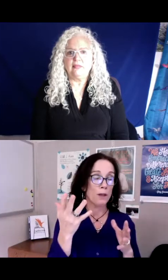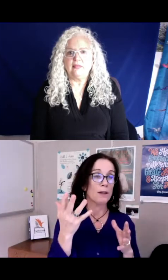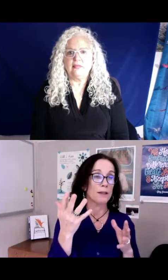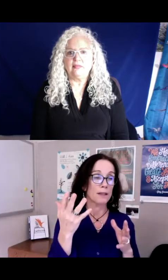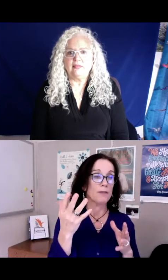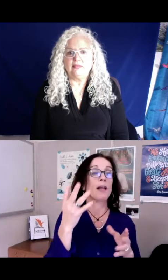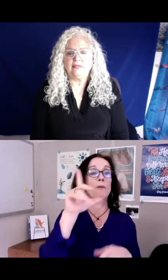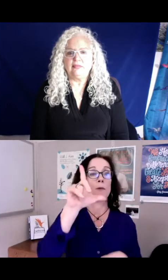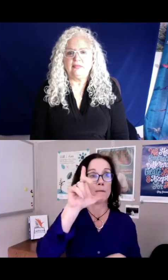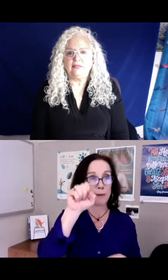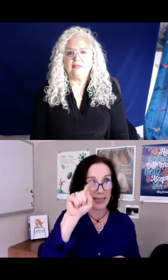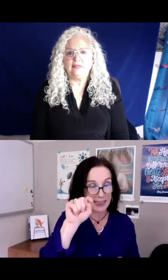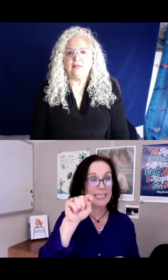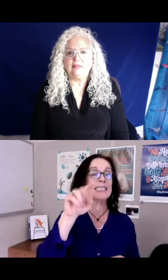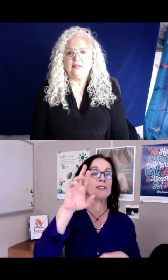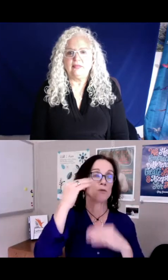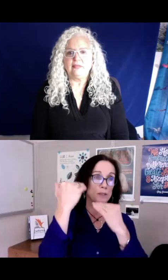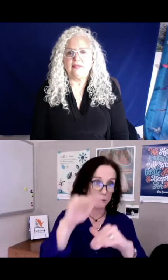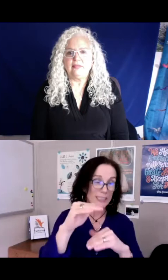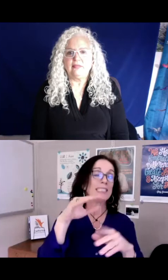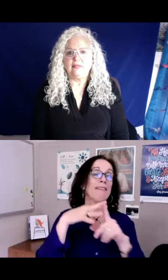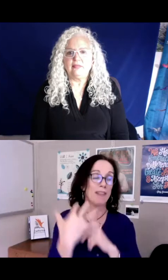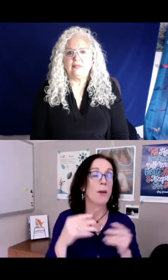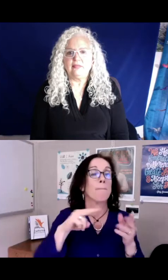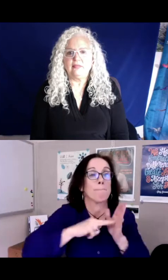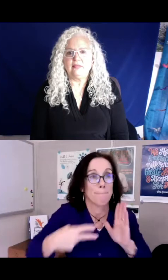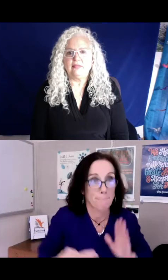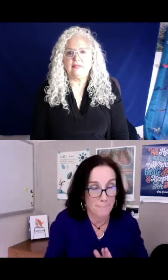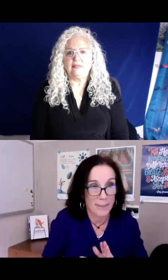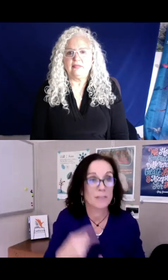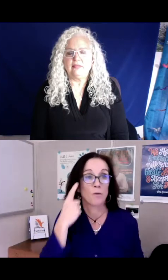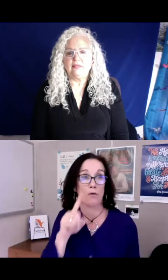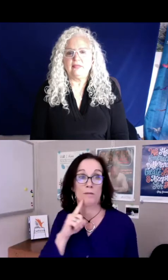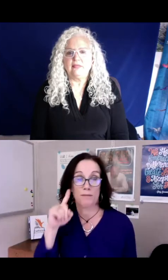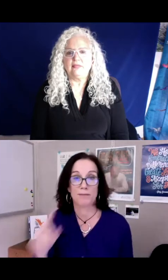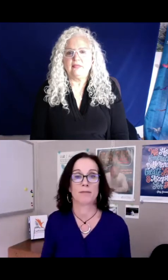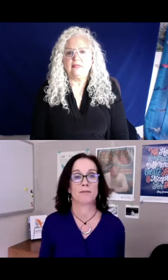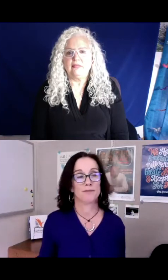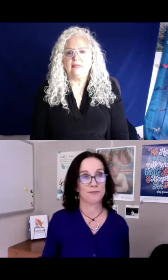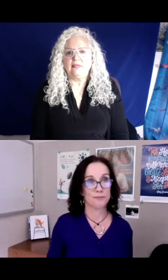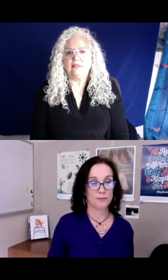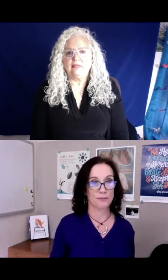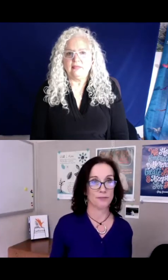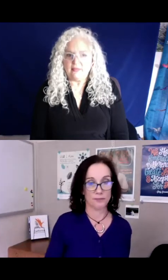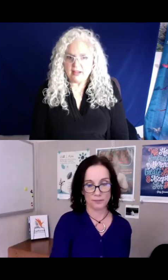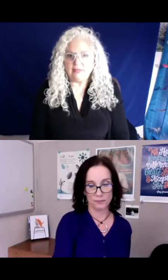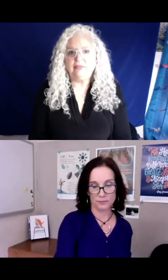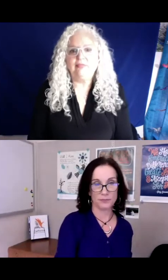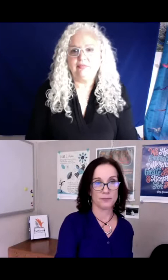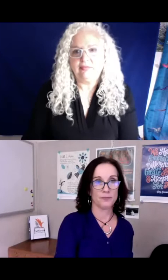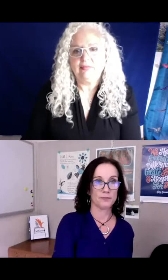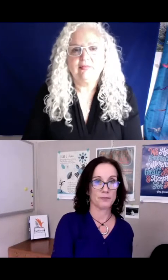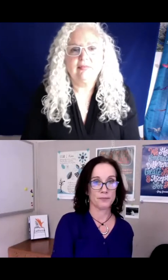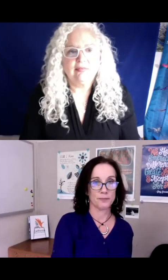added to clarify what the least restrictive environment means for deaf students.